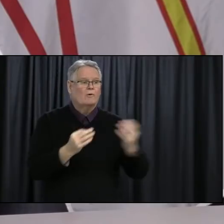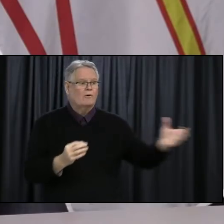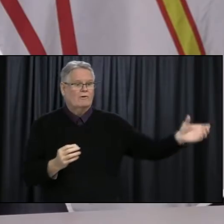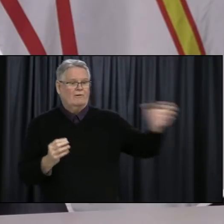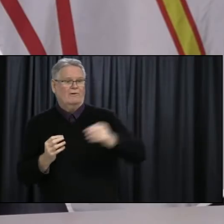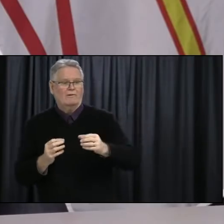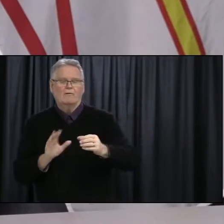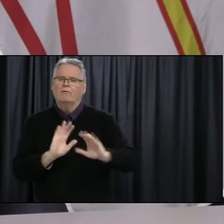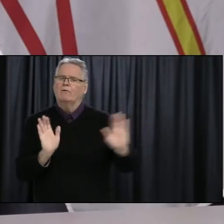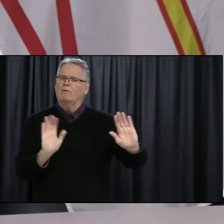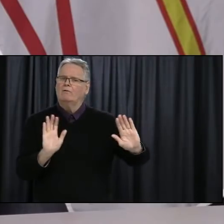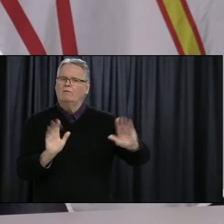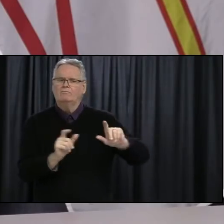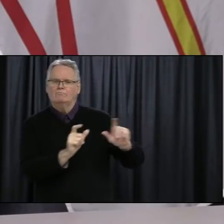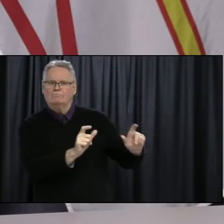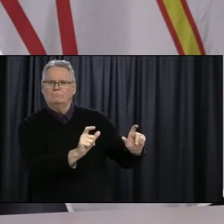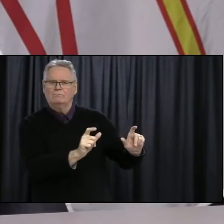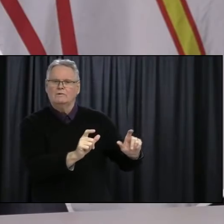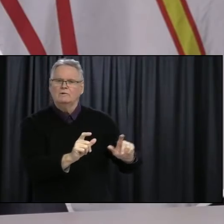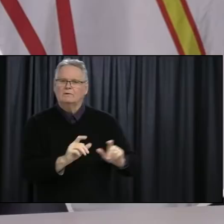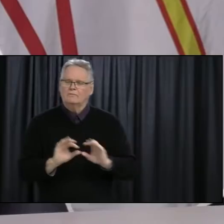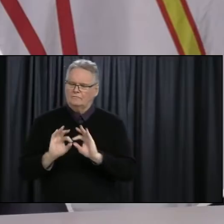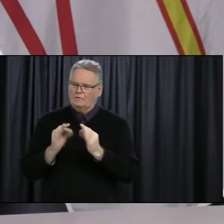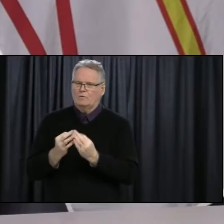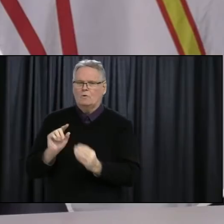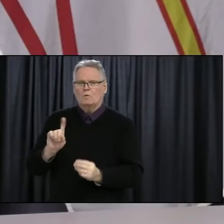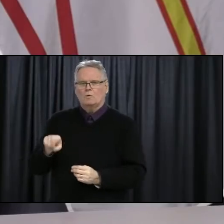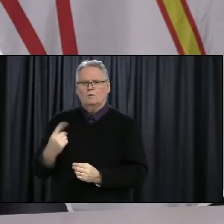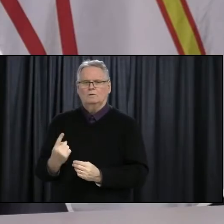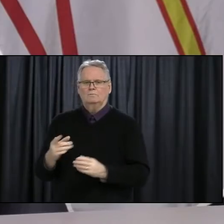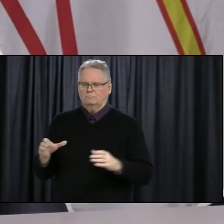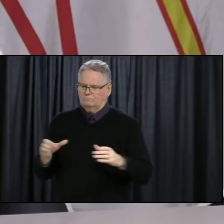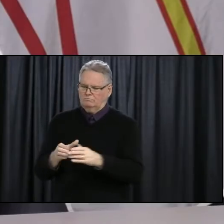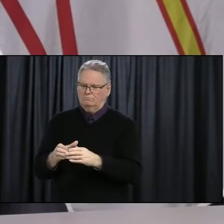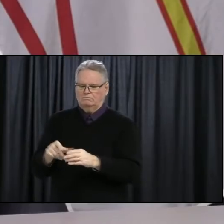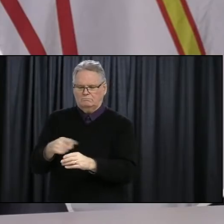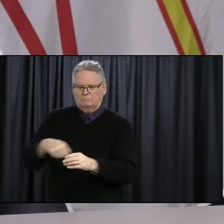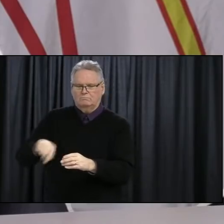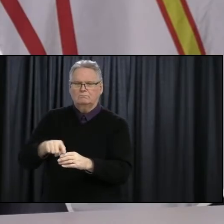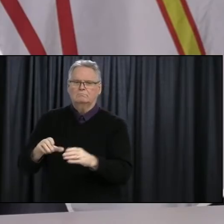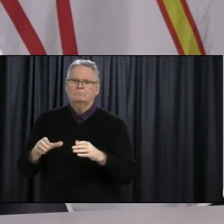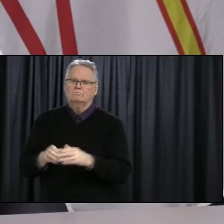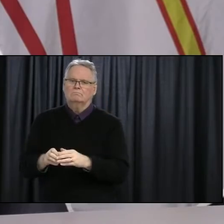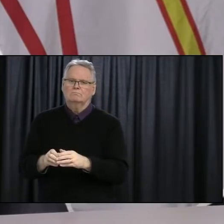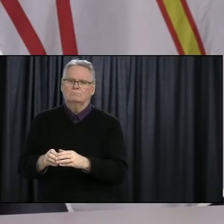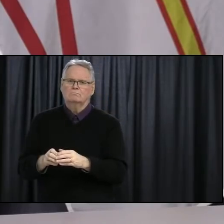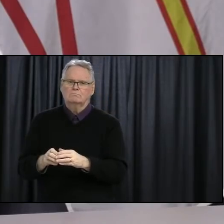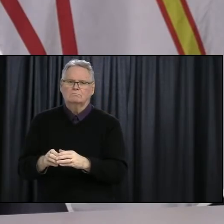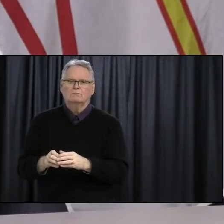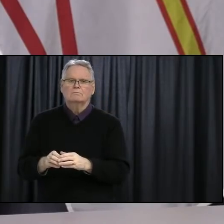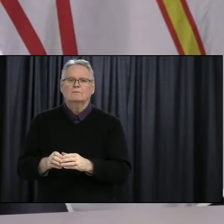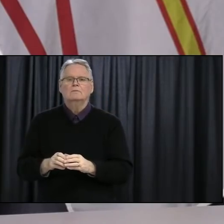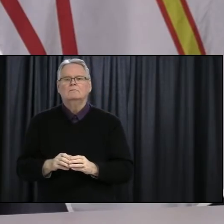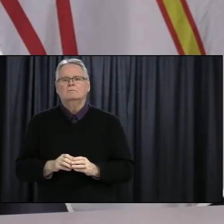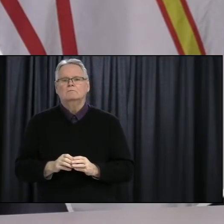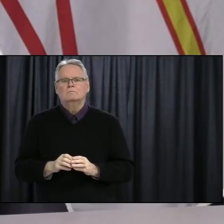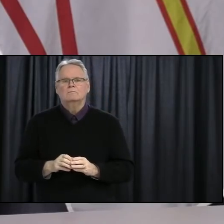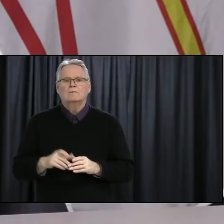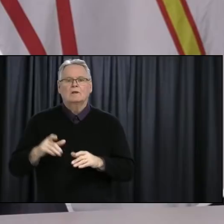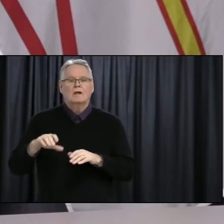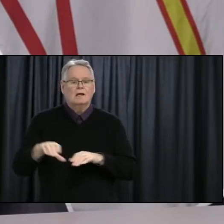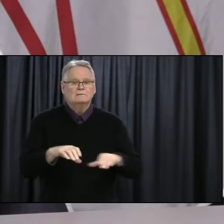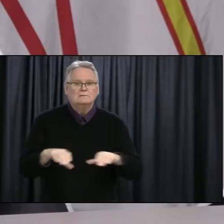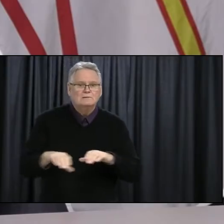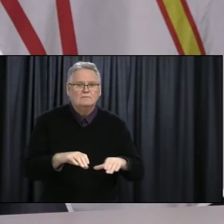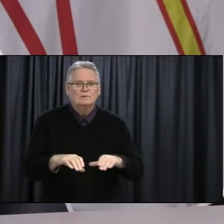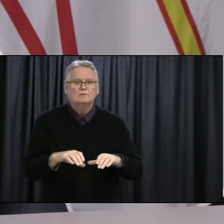household. Group and team sport and recreation activities are suspended. Group arts and cultural activities are